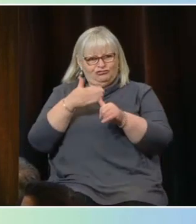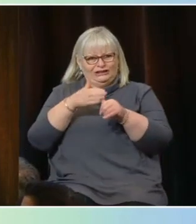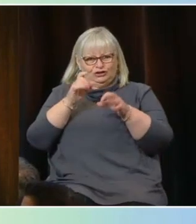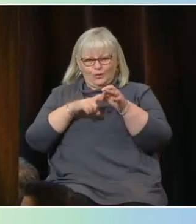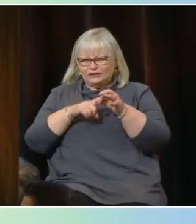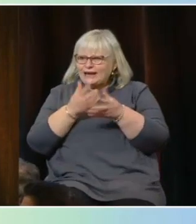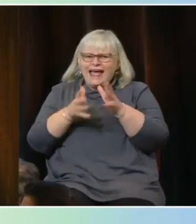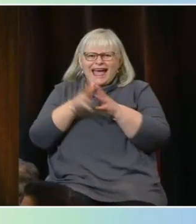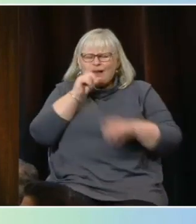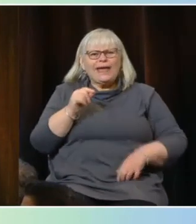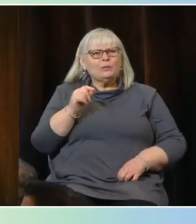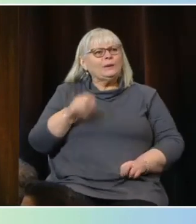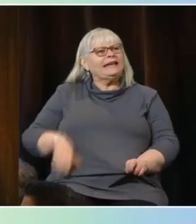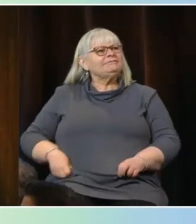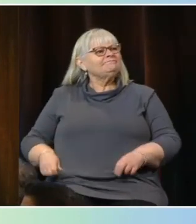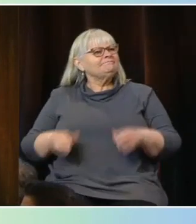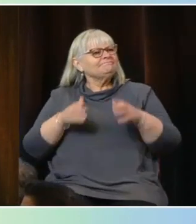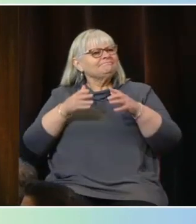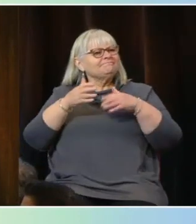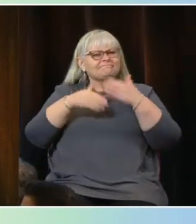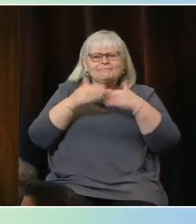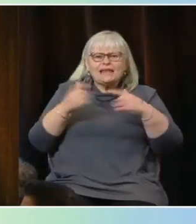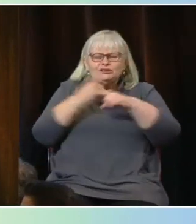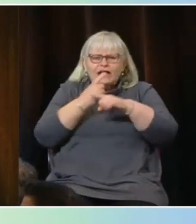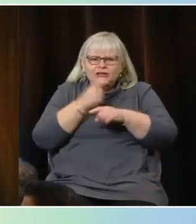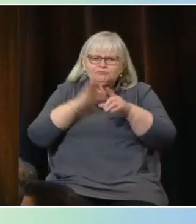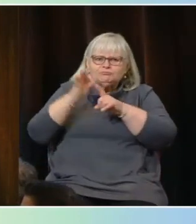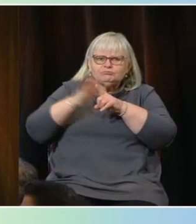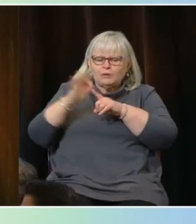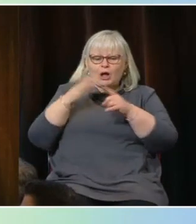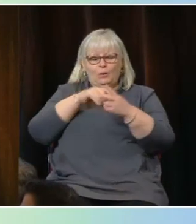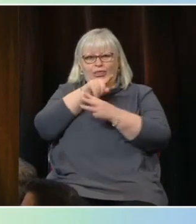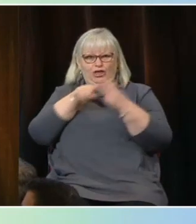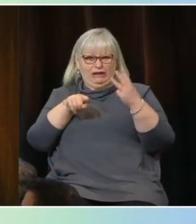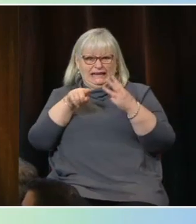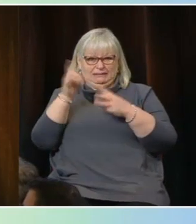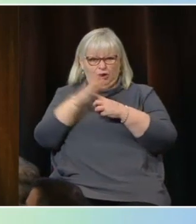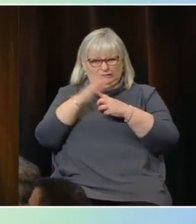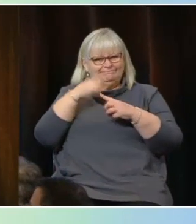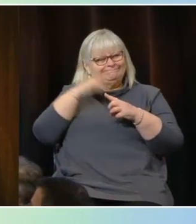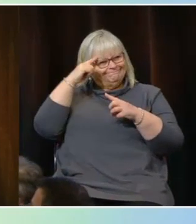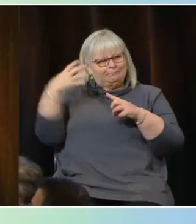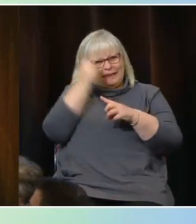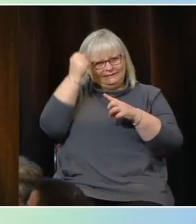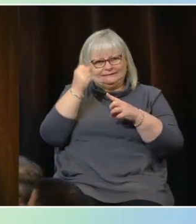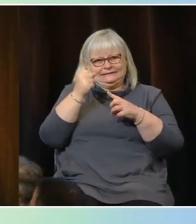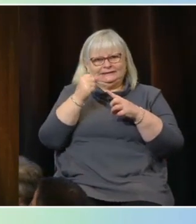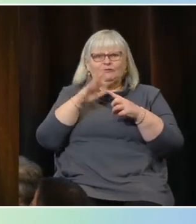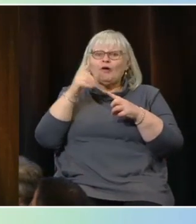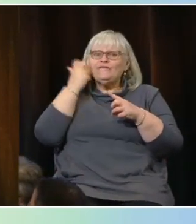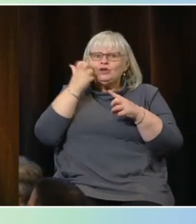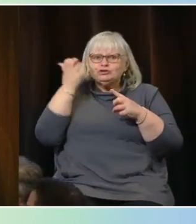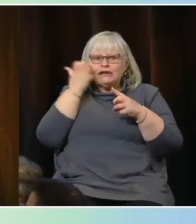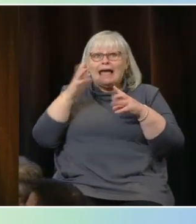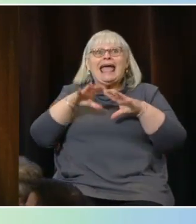given these shifts in economic activity and work I want to touch on three priorities which I think are crucial to any future-proofing